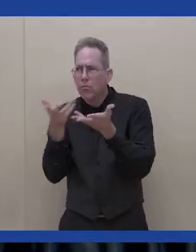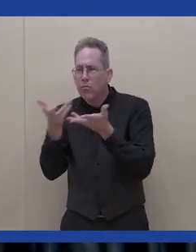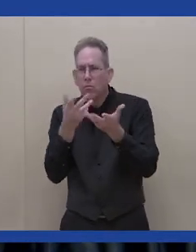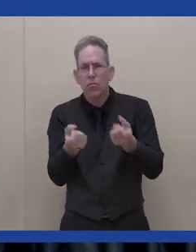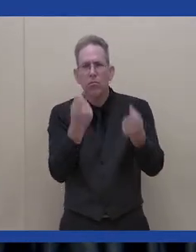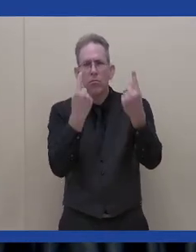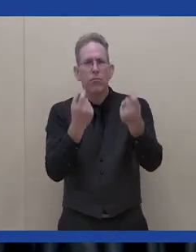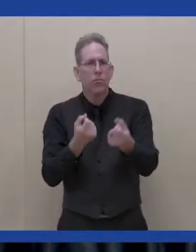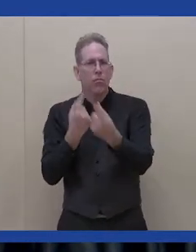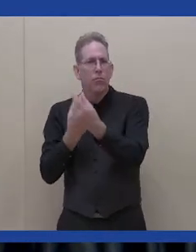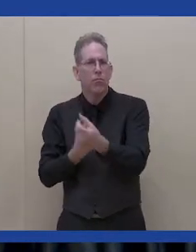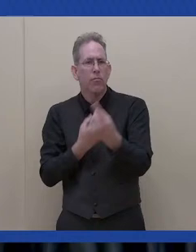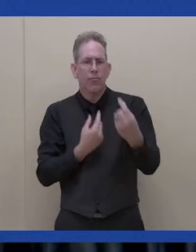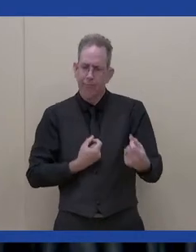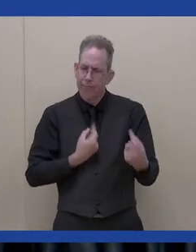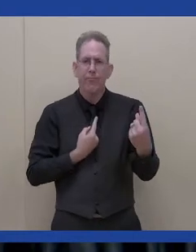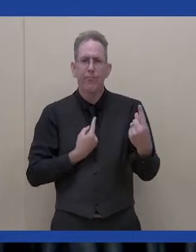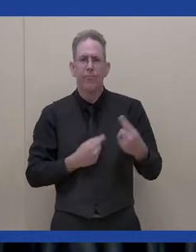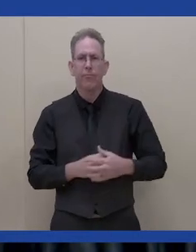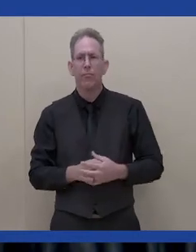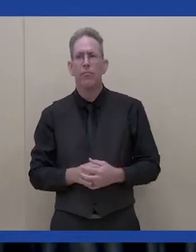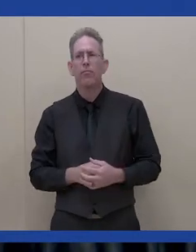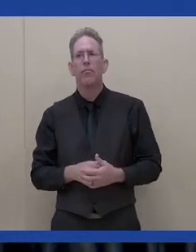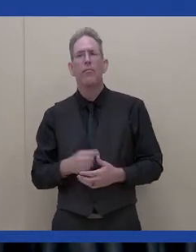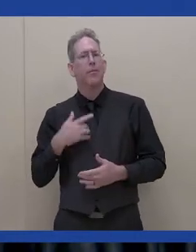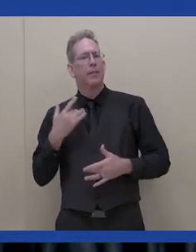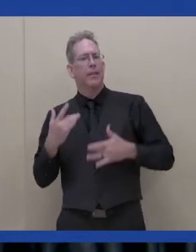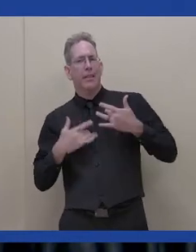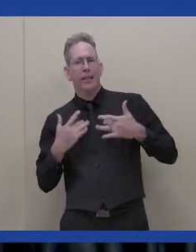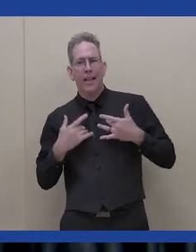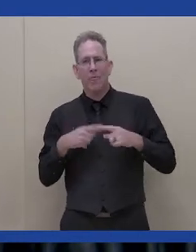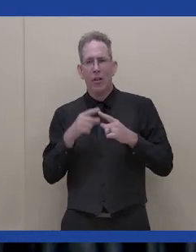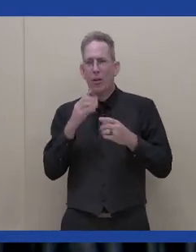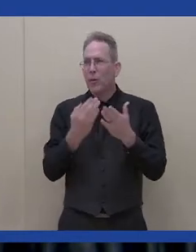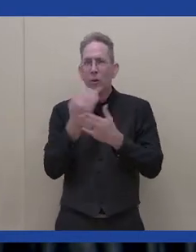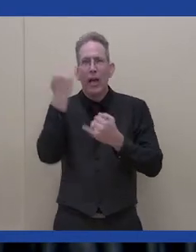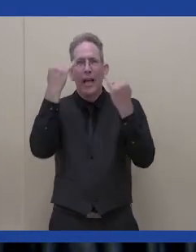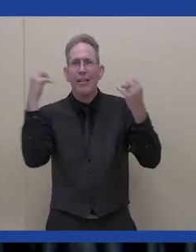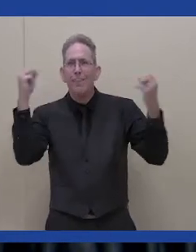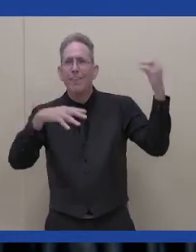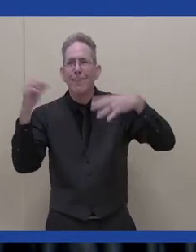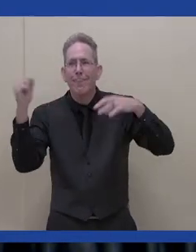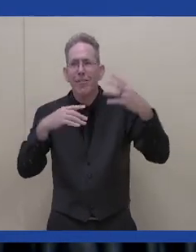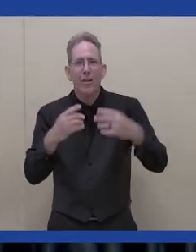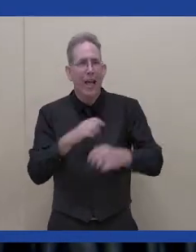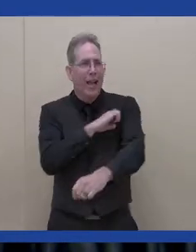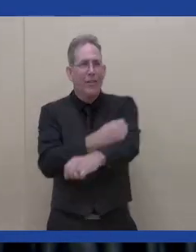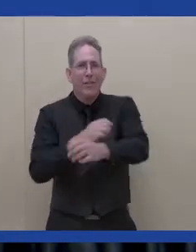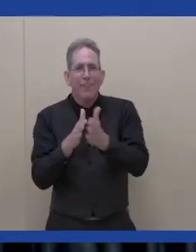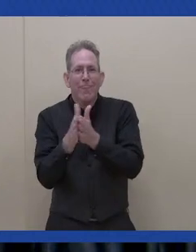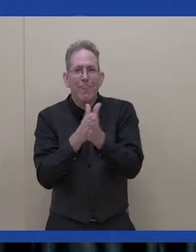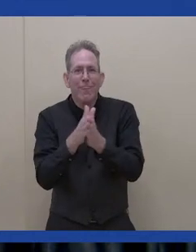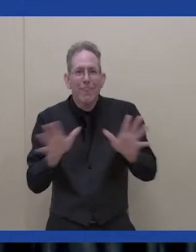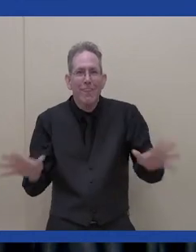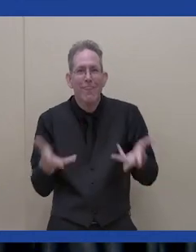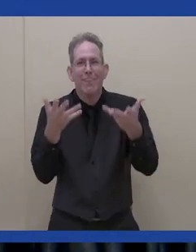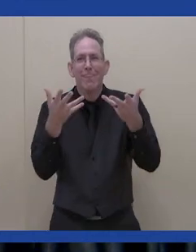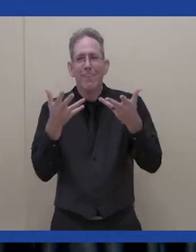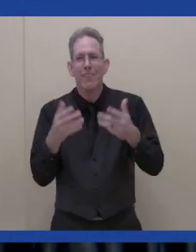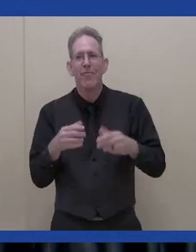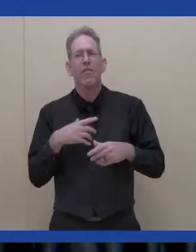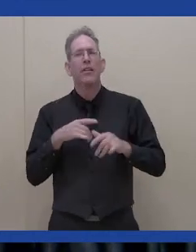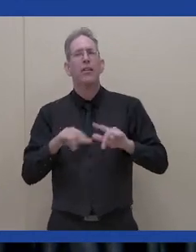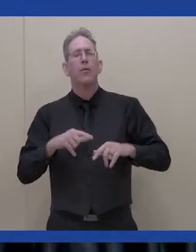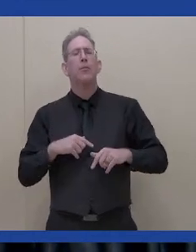I'm incredibly excited about the new ideas and energy brought by this year's council. I'm also mindful of the important